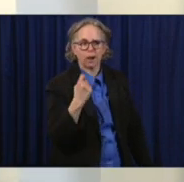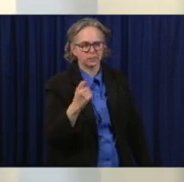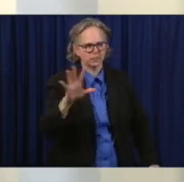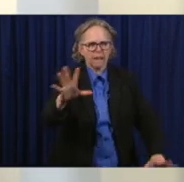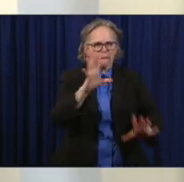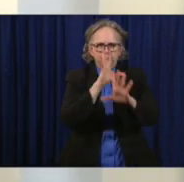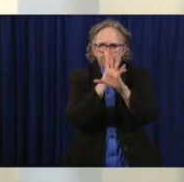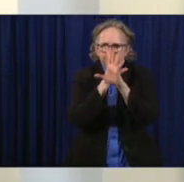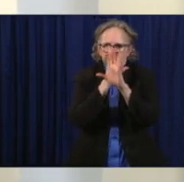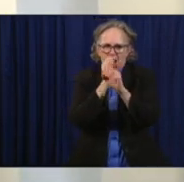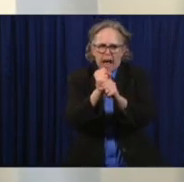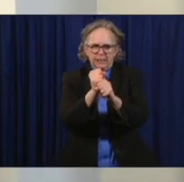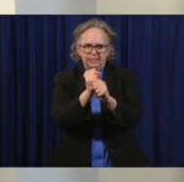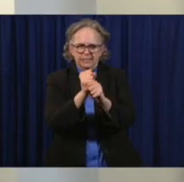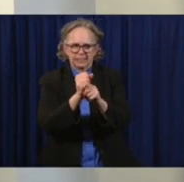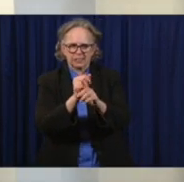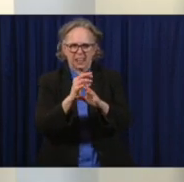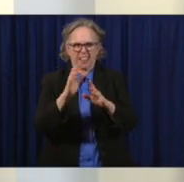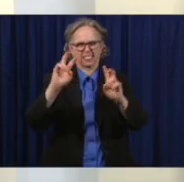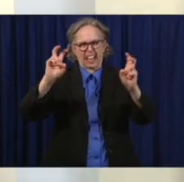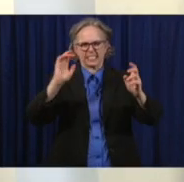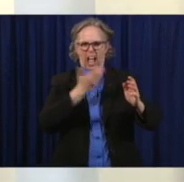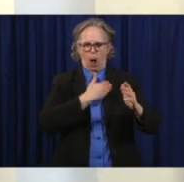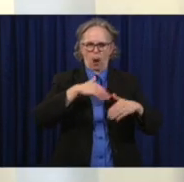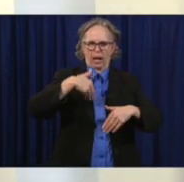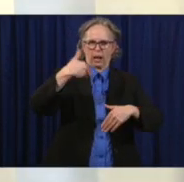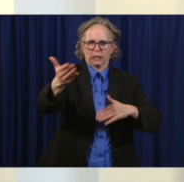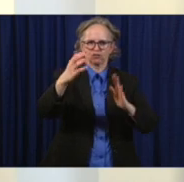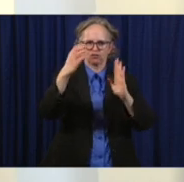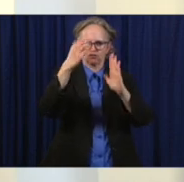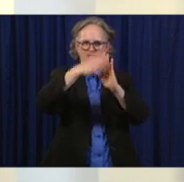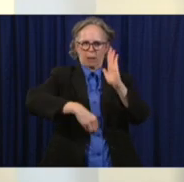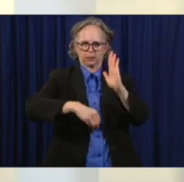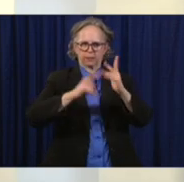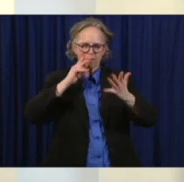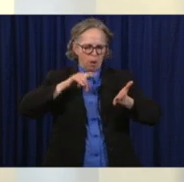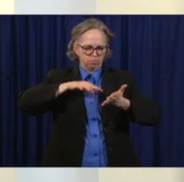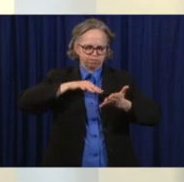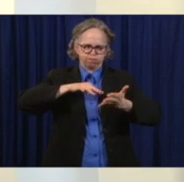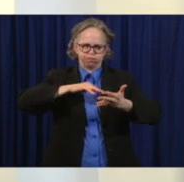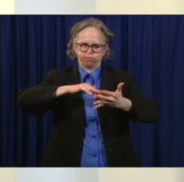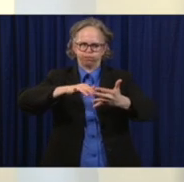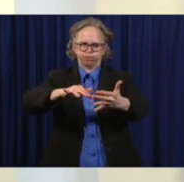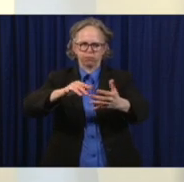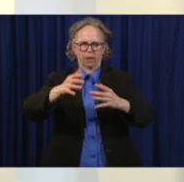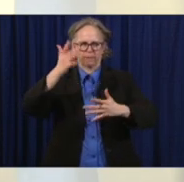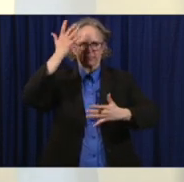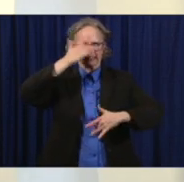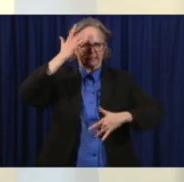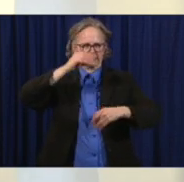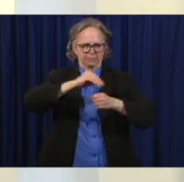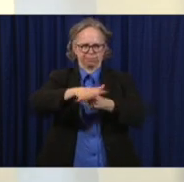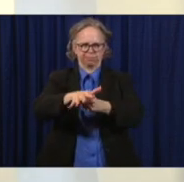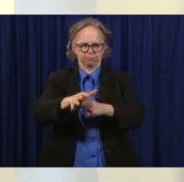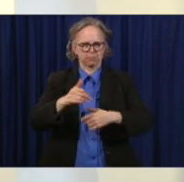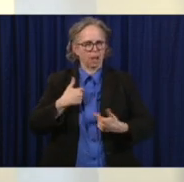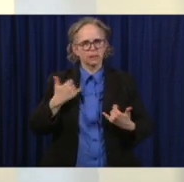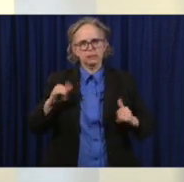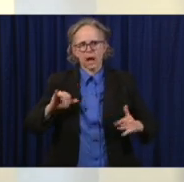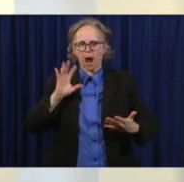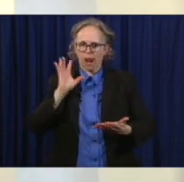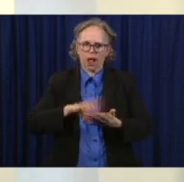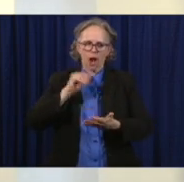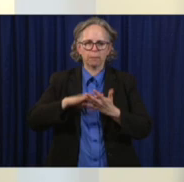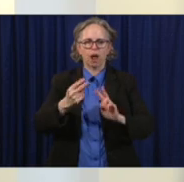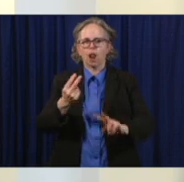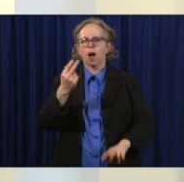along, we'll learn a lot more in time and certainly looking back. And one of the things that's now,